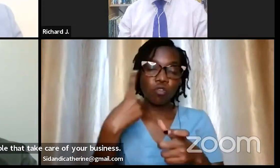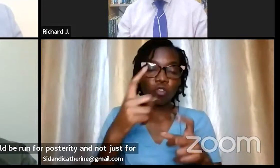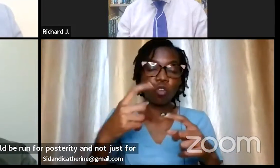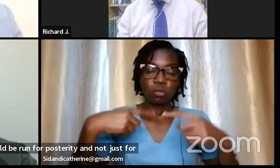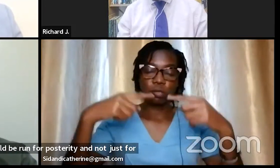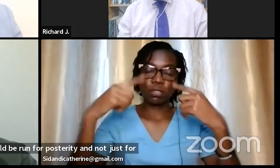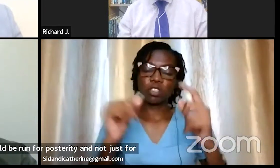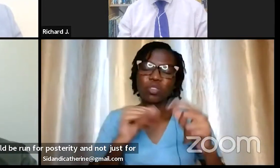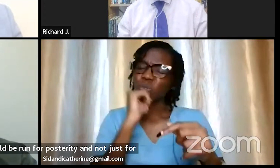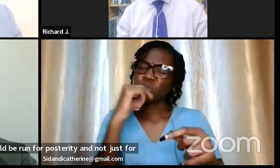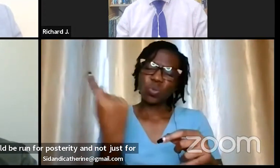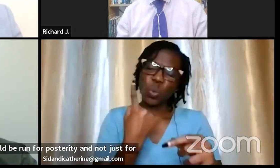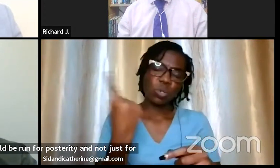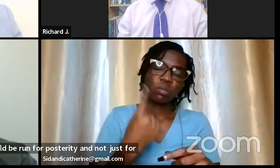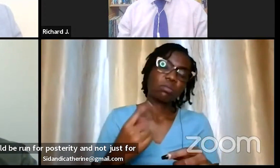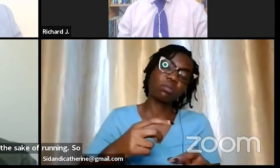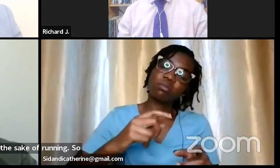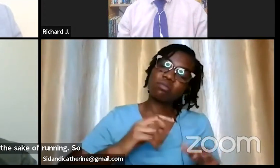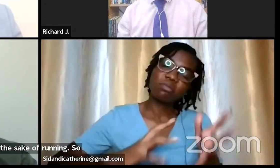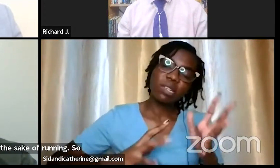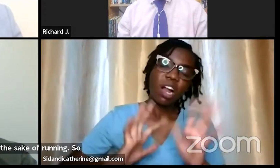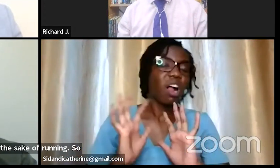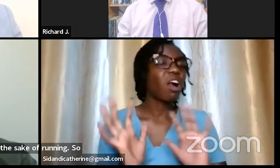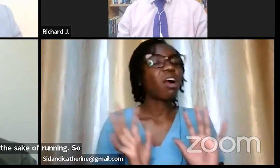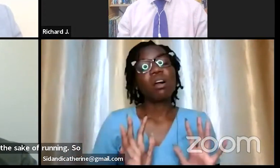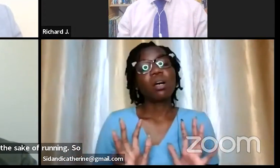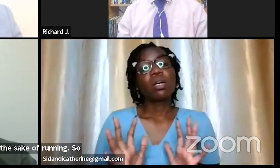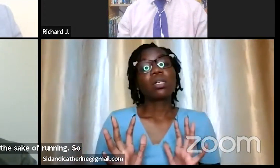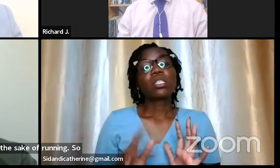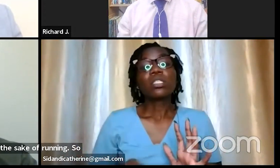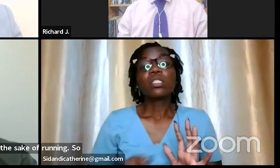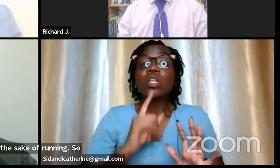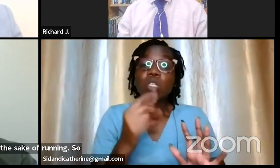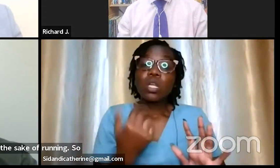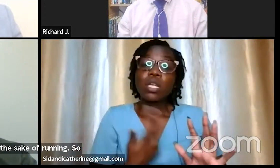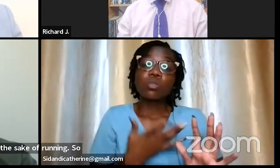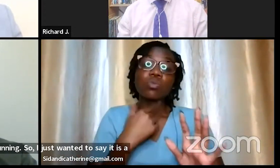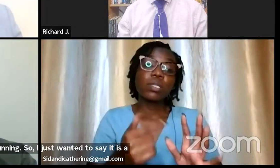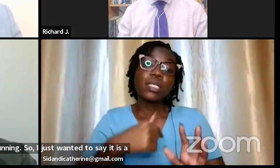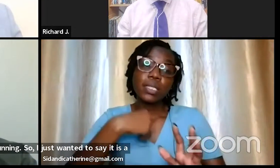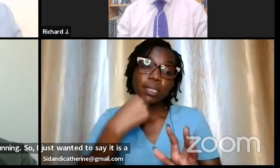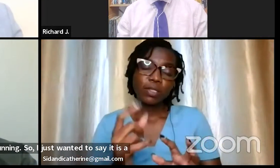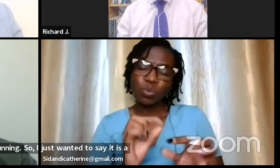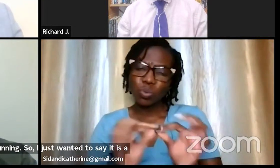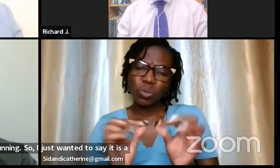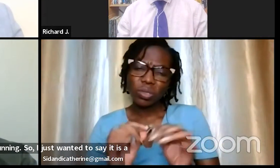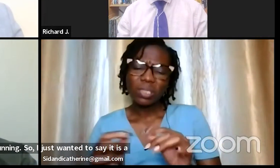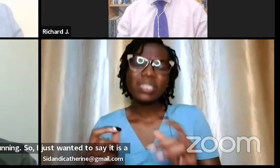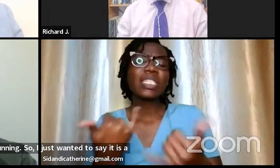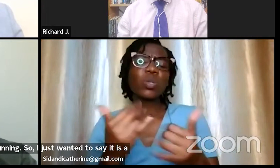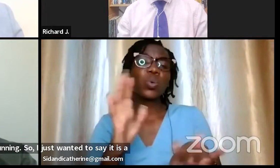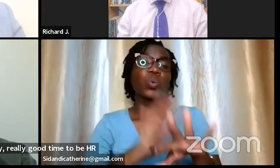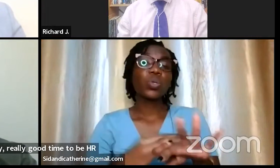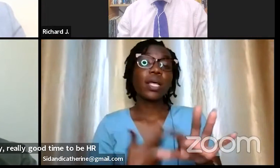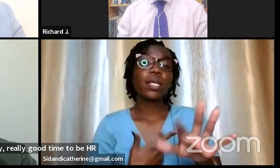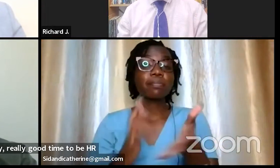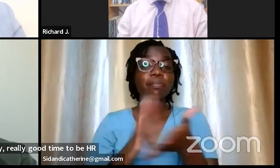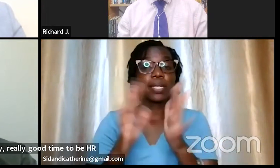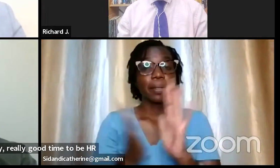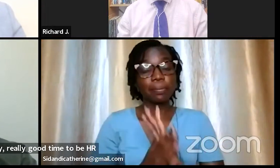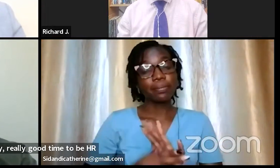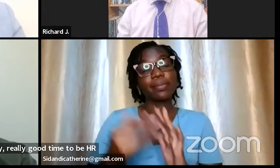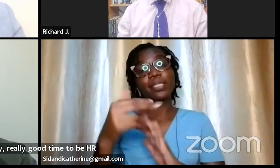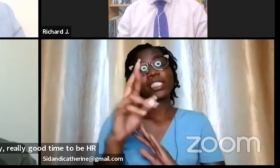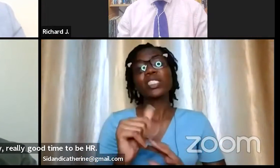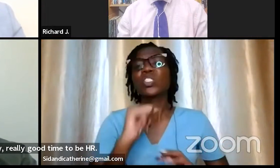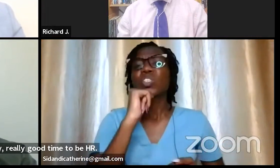of running. So I just wanted to say it is a really, really good time to be HR. So don't feel like we are attacking you.